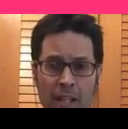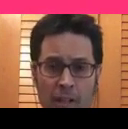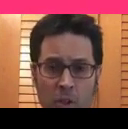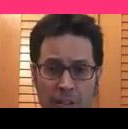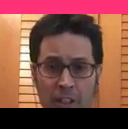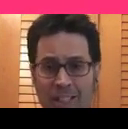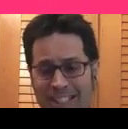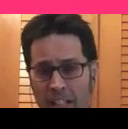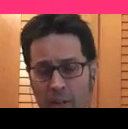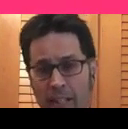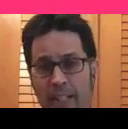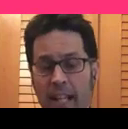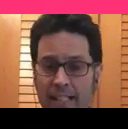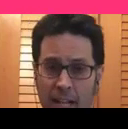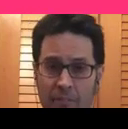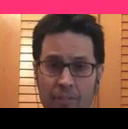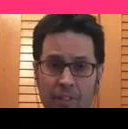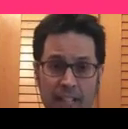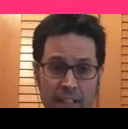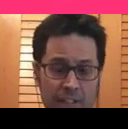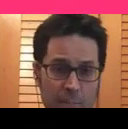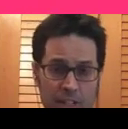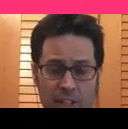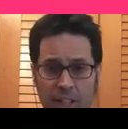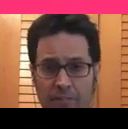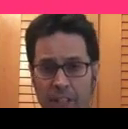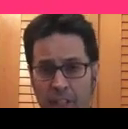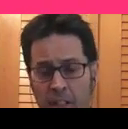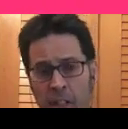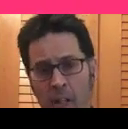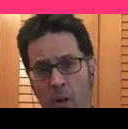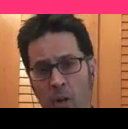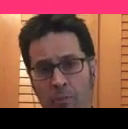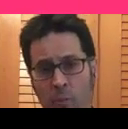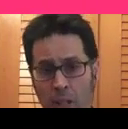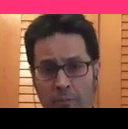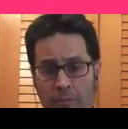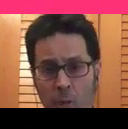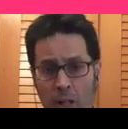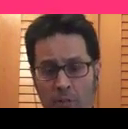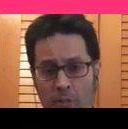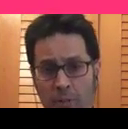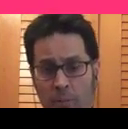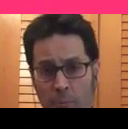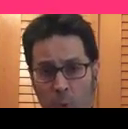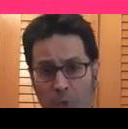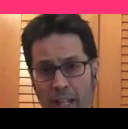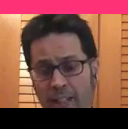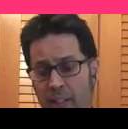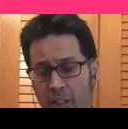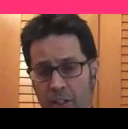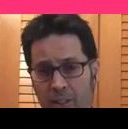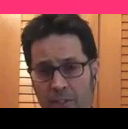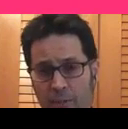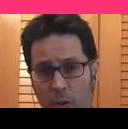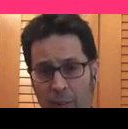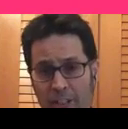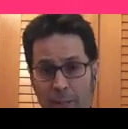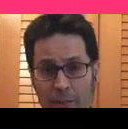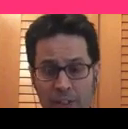to increase and accelerate, as have the deaths. You mentioned that figure of well over 400 more deaths in the